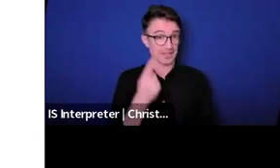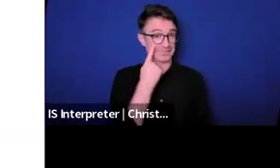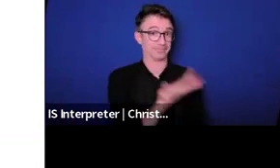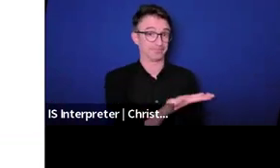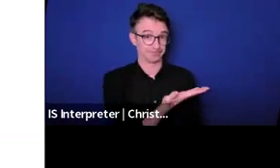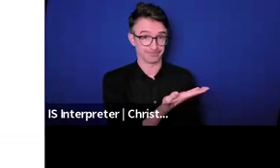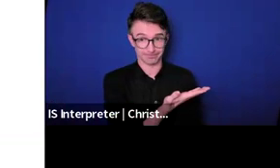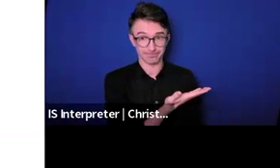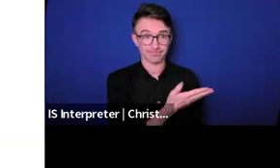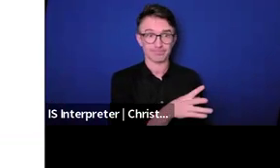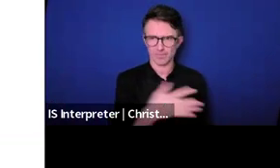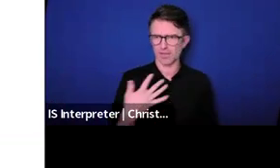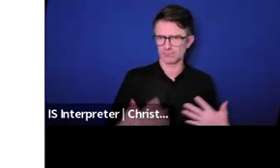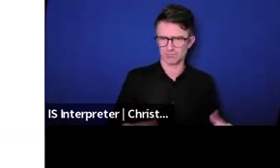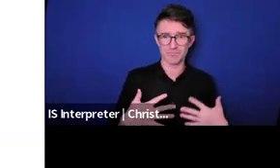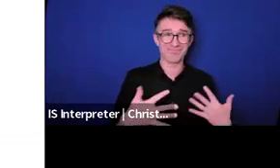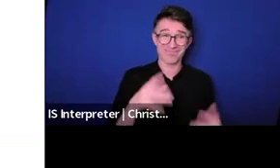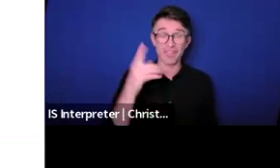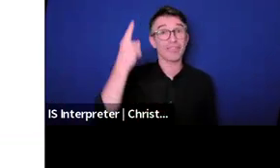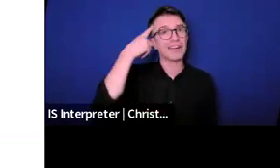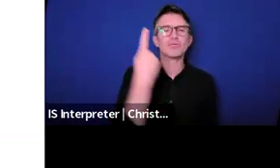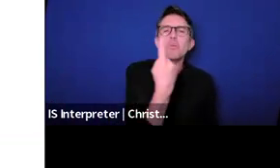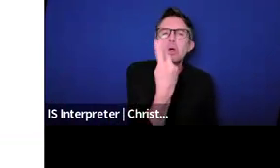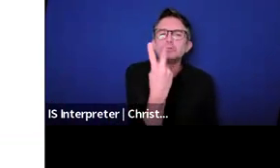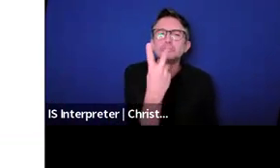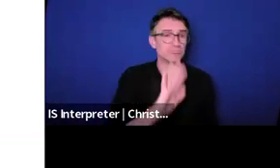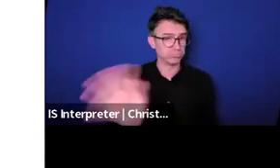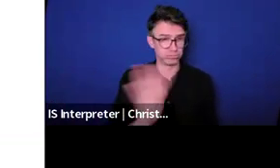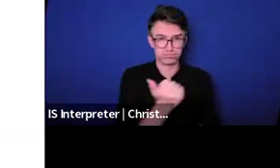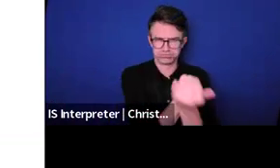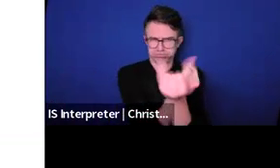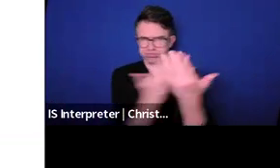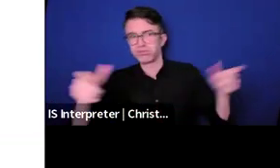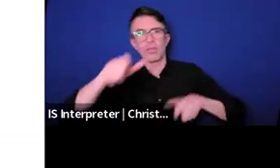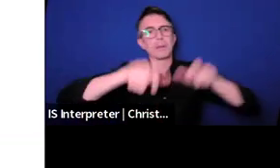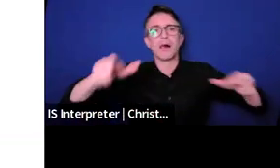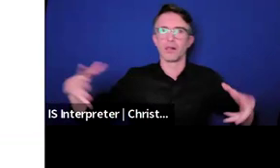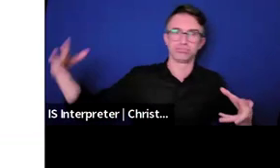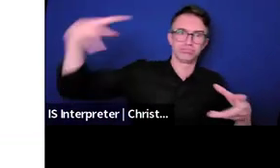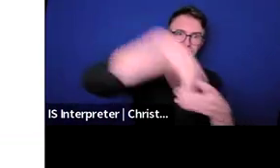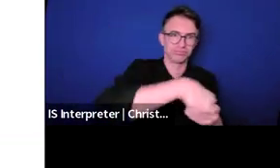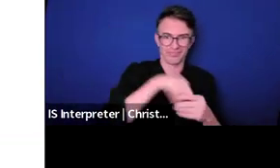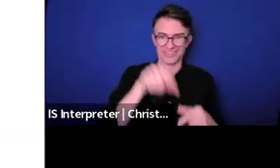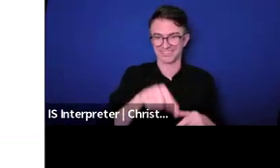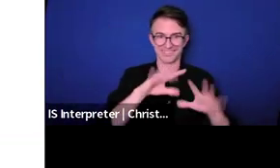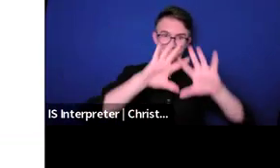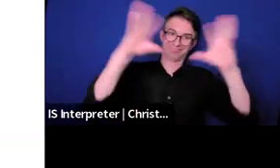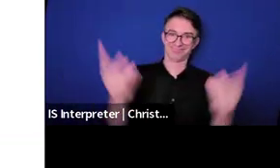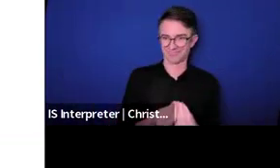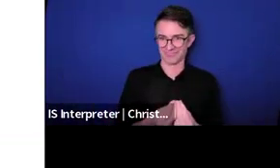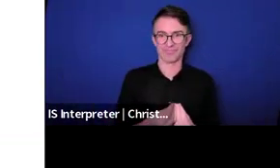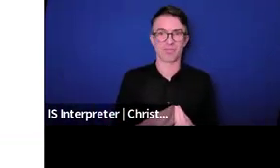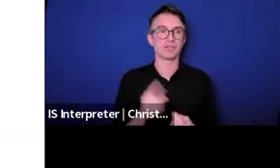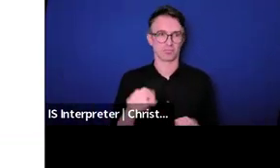in what we call care and support systems, right? We've set up the fact that it is the state's main responsibility to